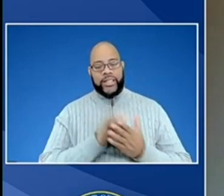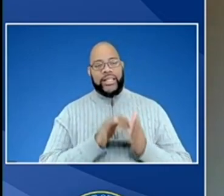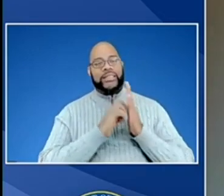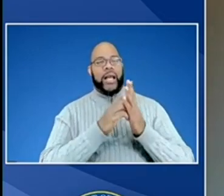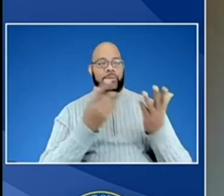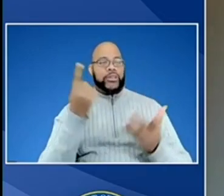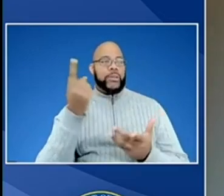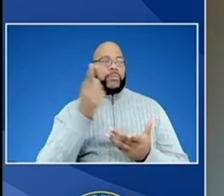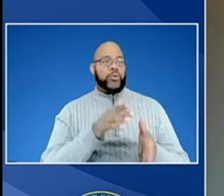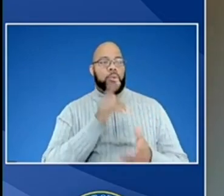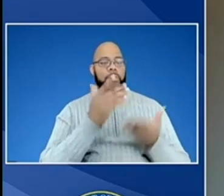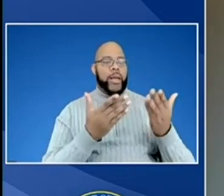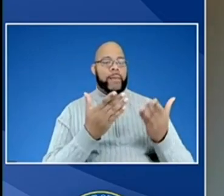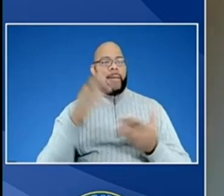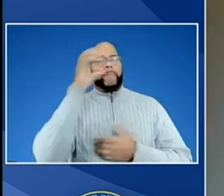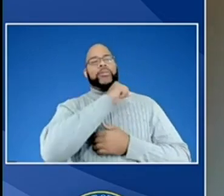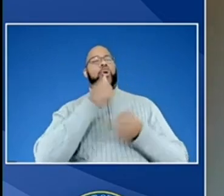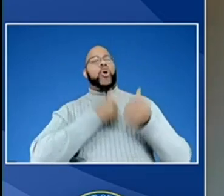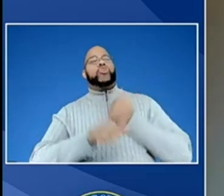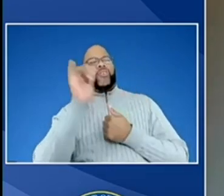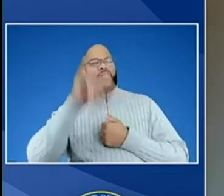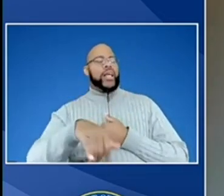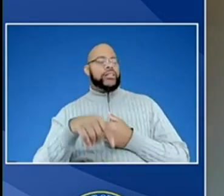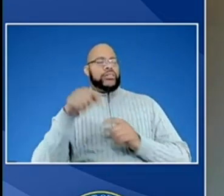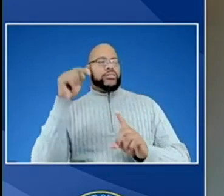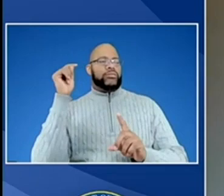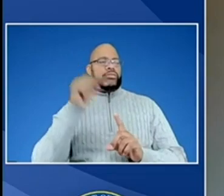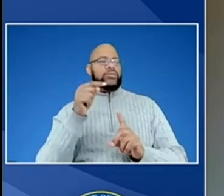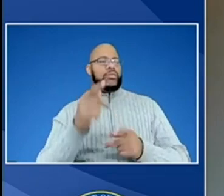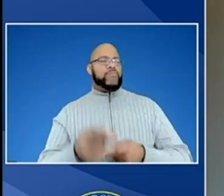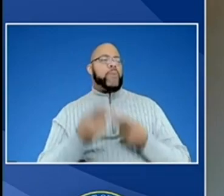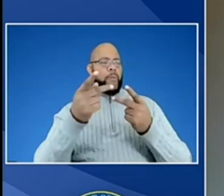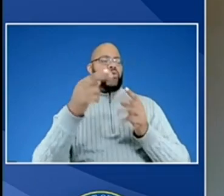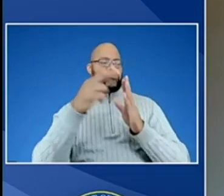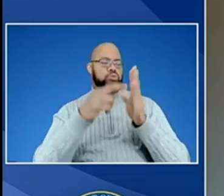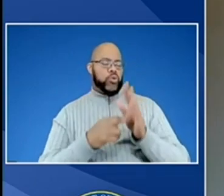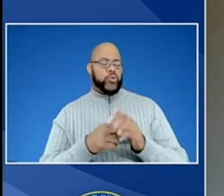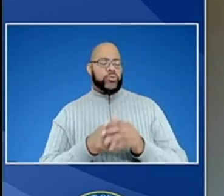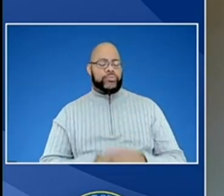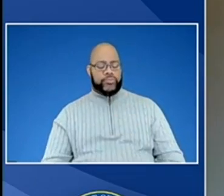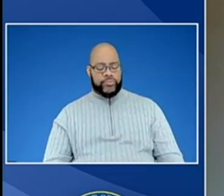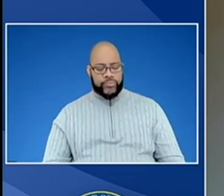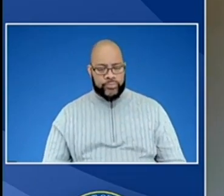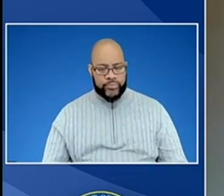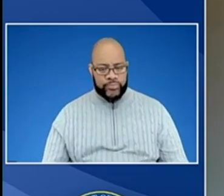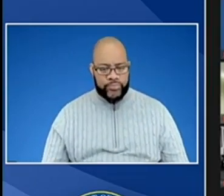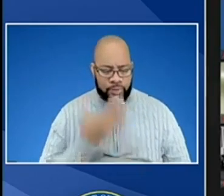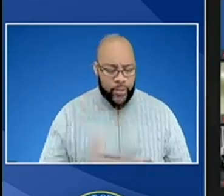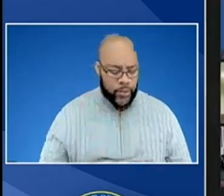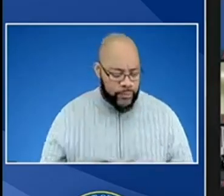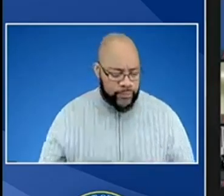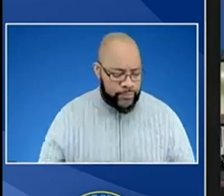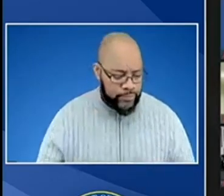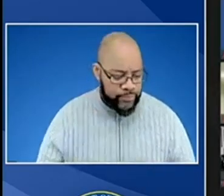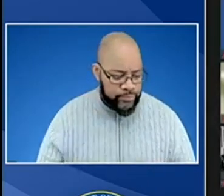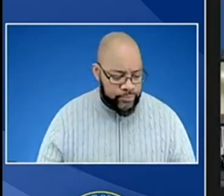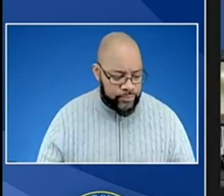of somebody who might be missed under this proposed regulation as it stands. Thank you.